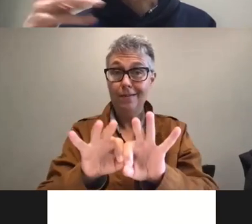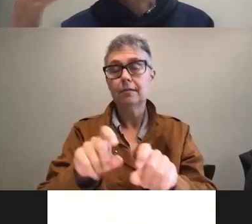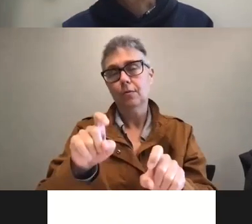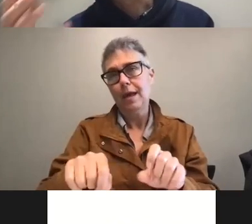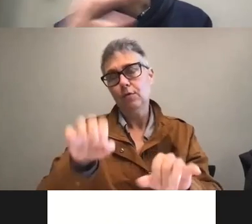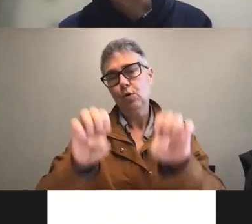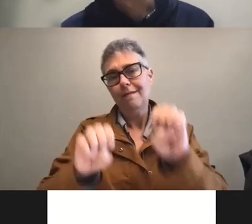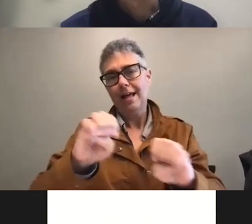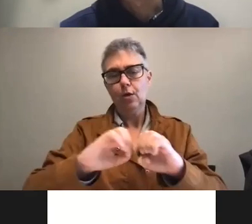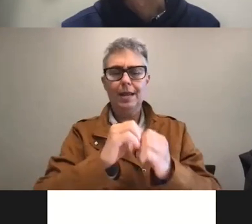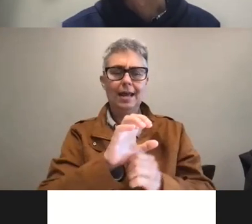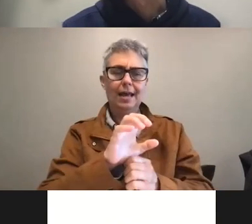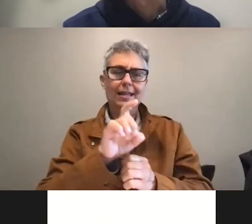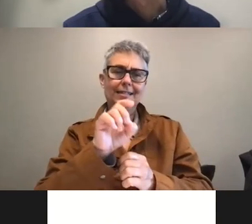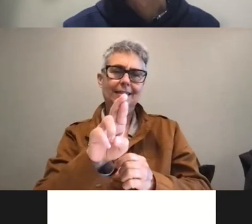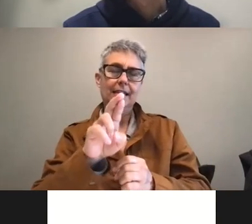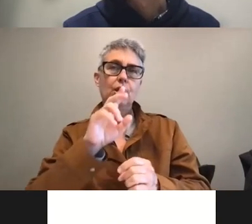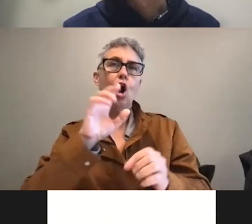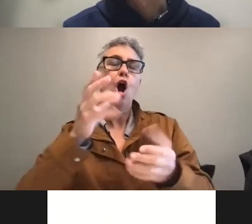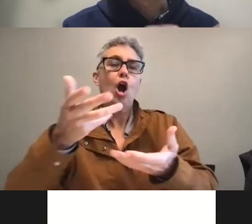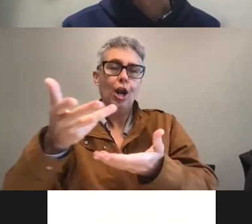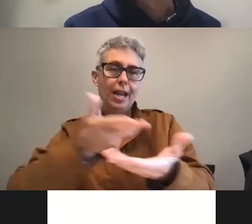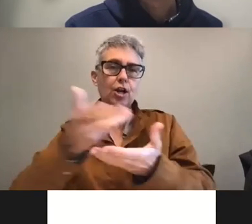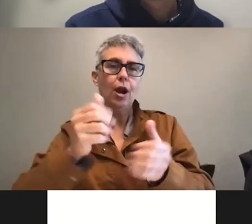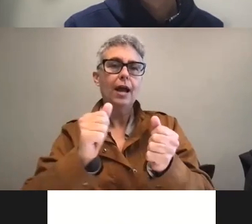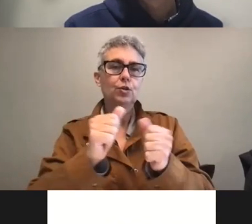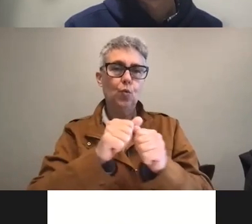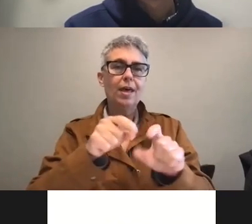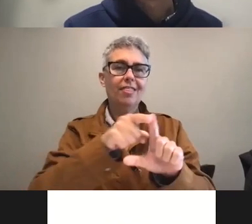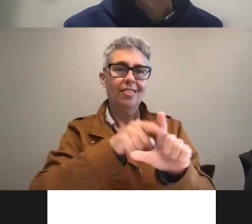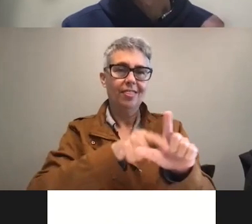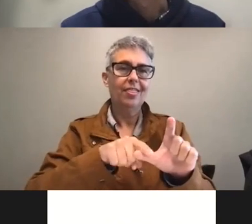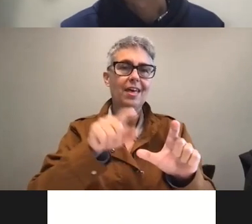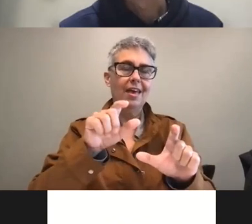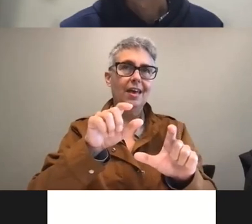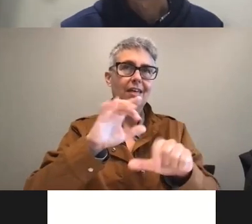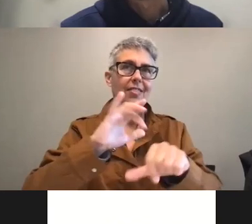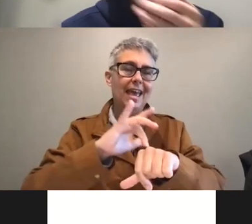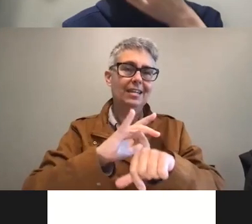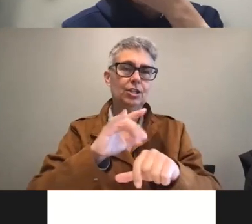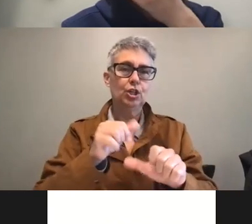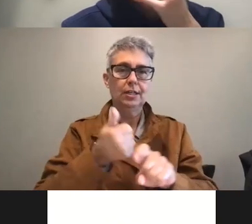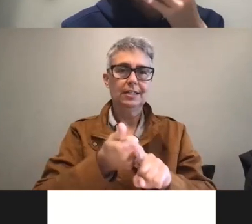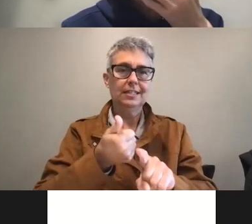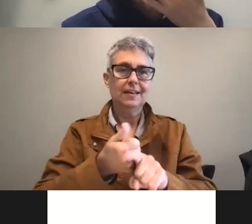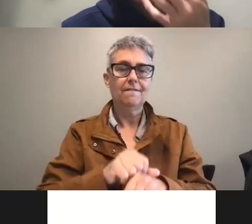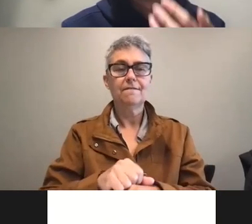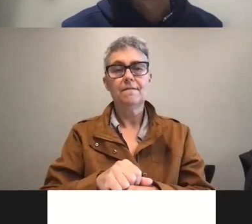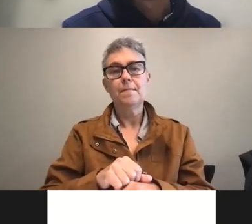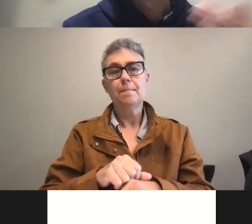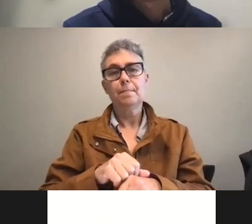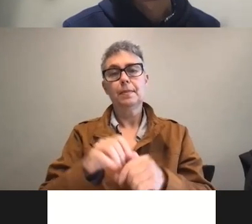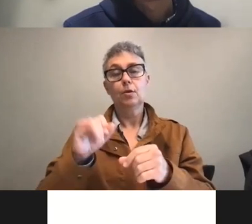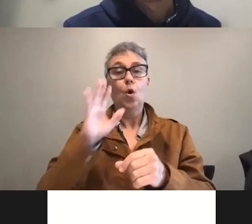this CDR interact with the antigen. So ideally, right, I would say if we can